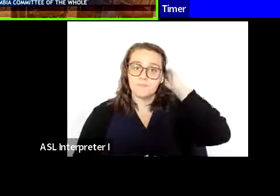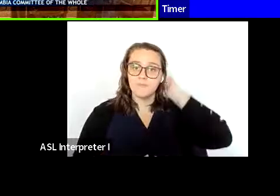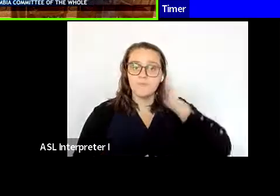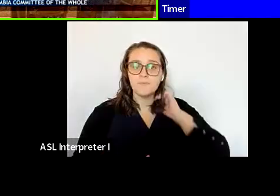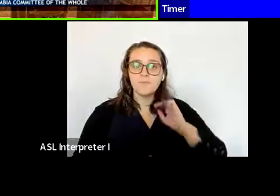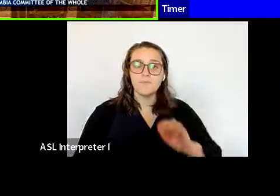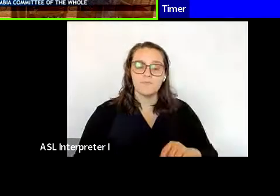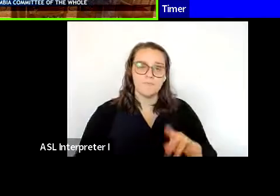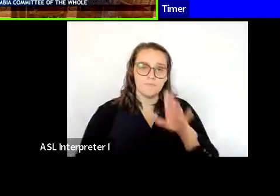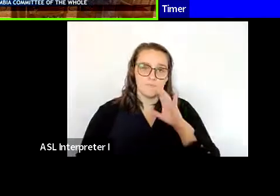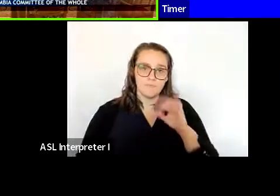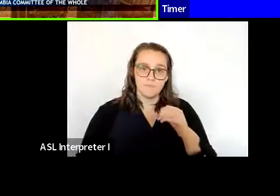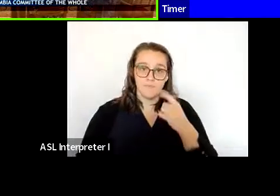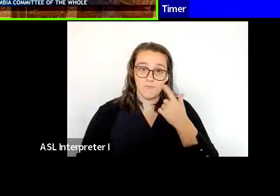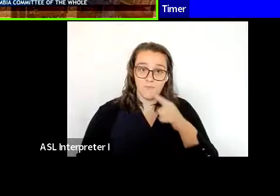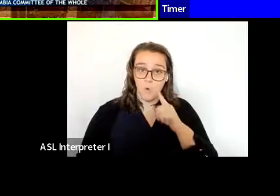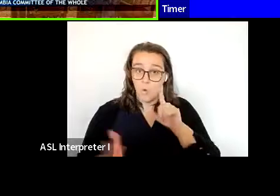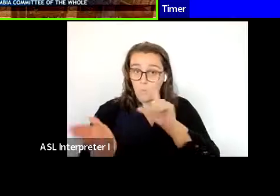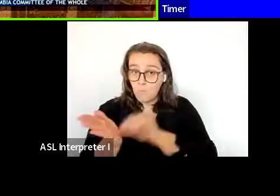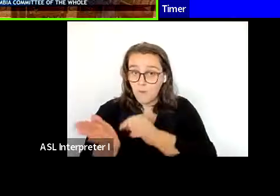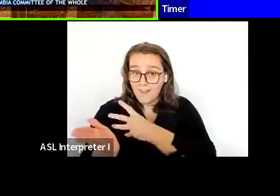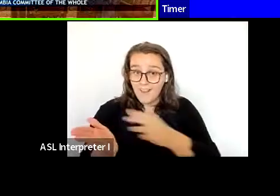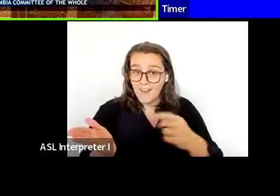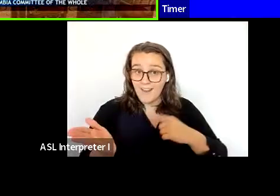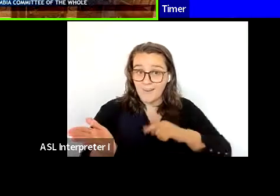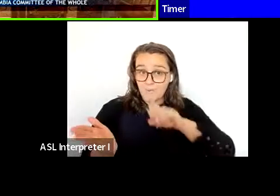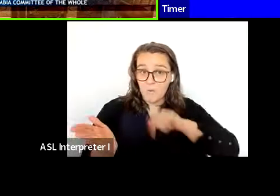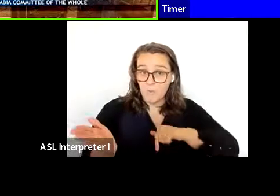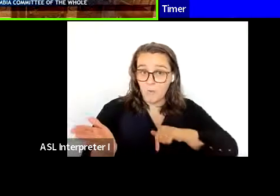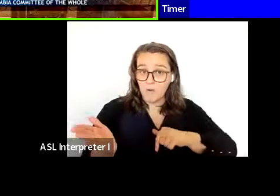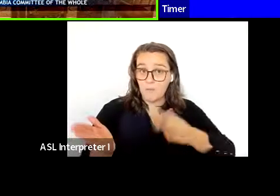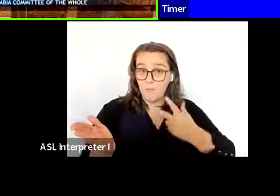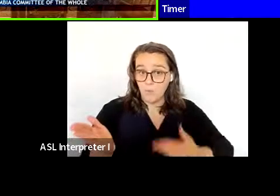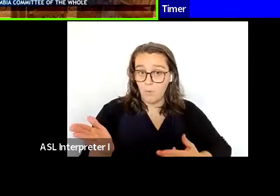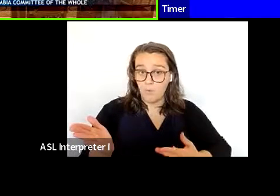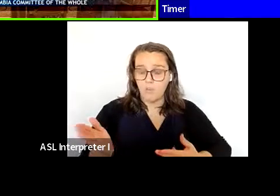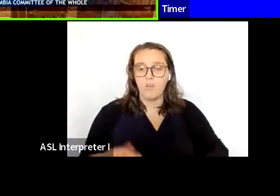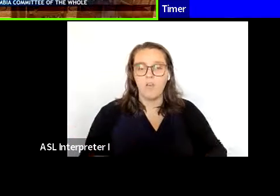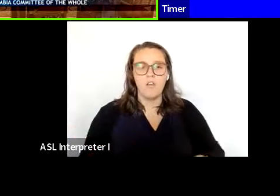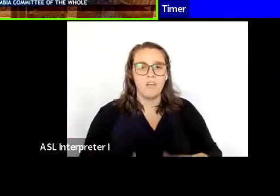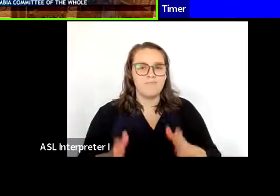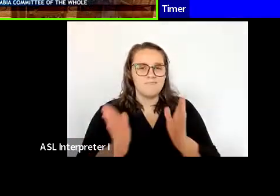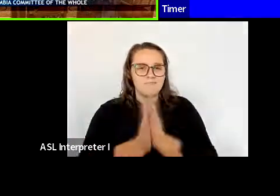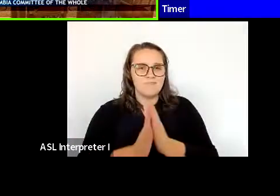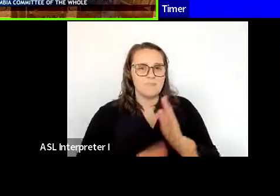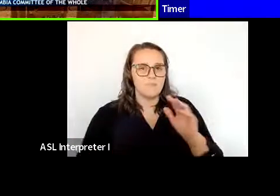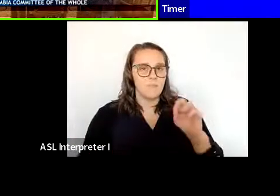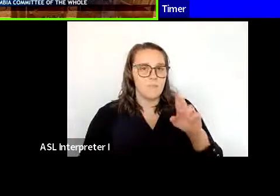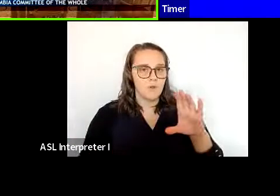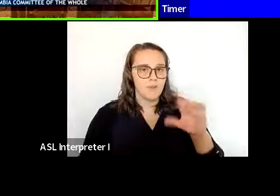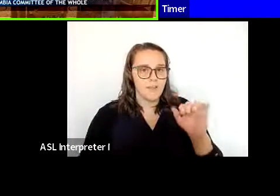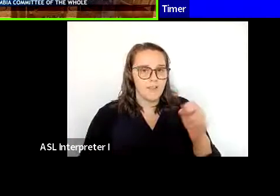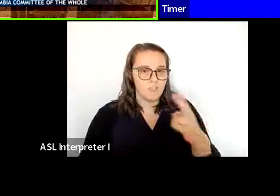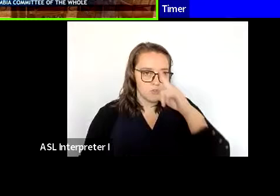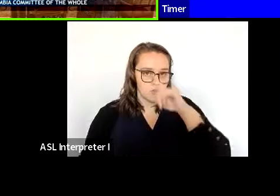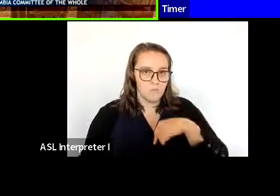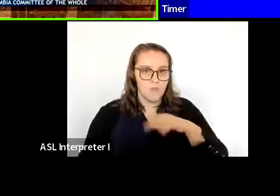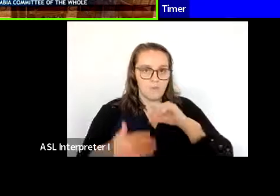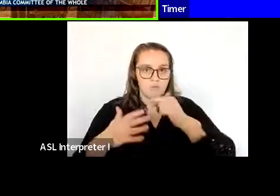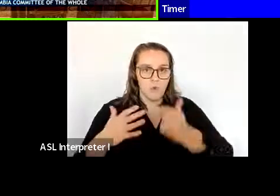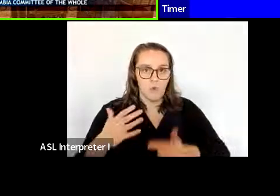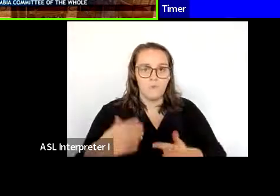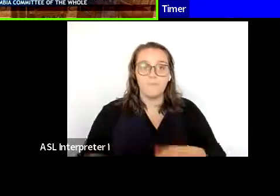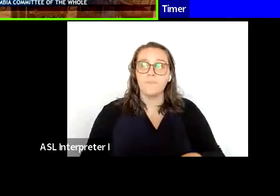The motion is on both the print and the report, and I'll ask for a roll call. Mr. Cash, would you call the roll? Councilmember